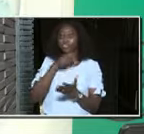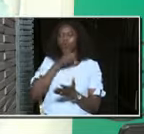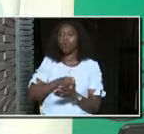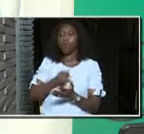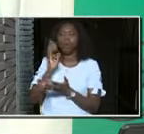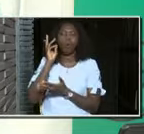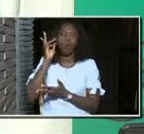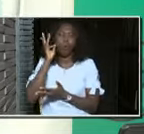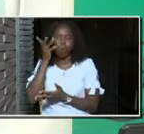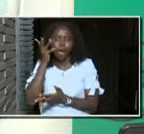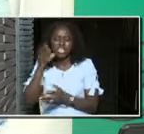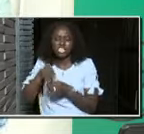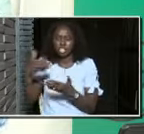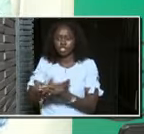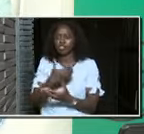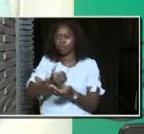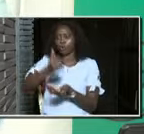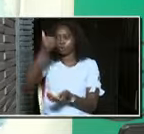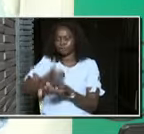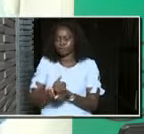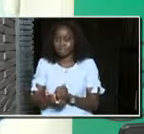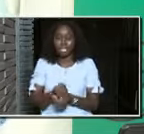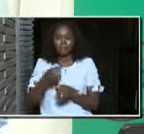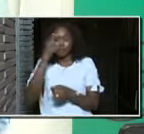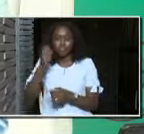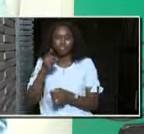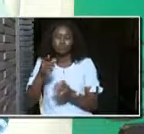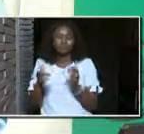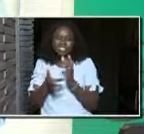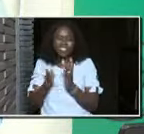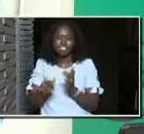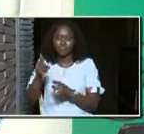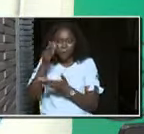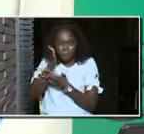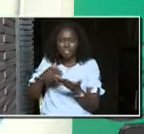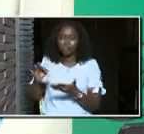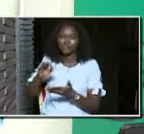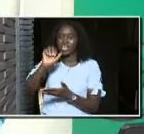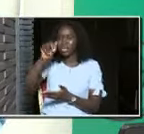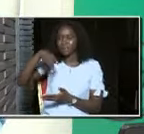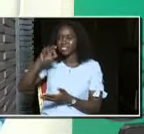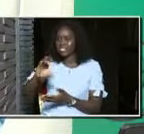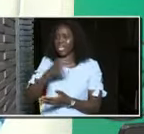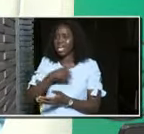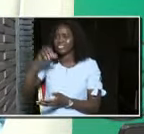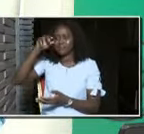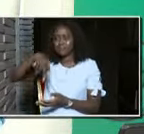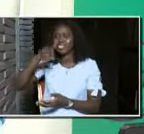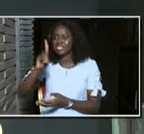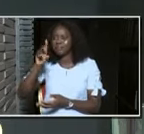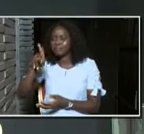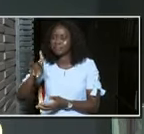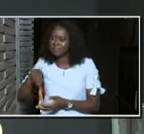because technically you were part and parcel of both the APC and the PDP in very substantial